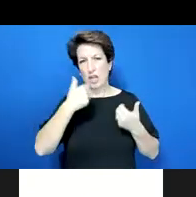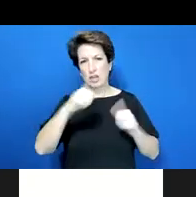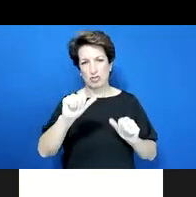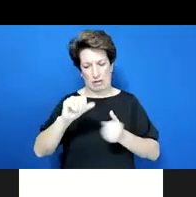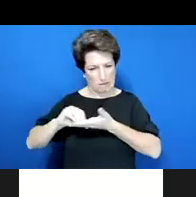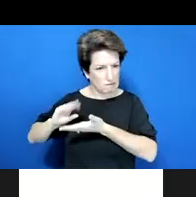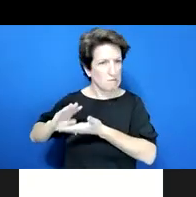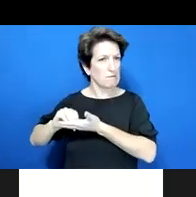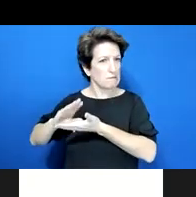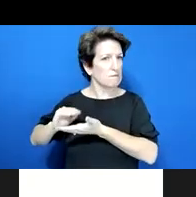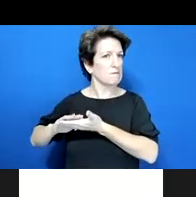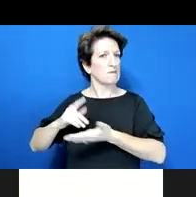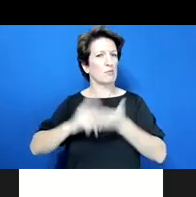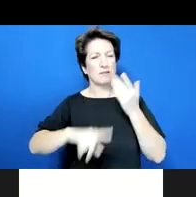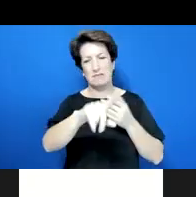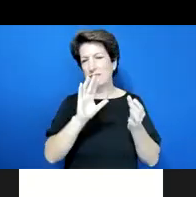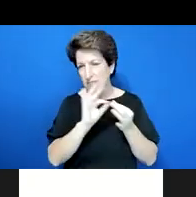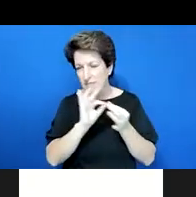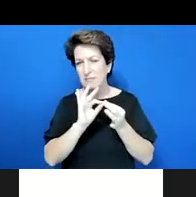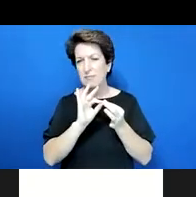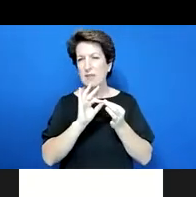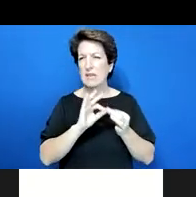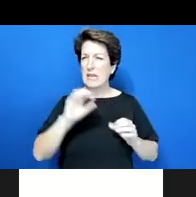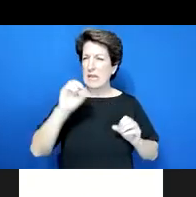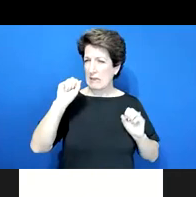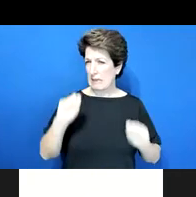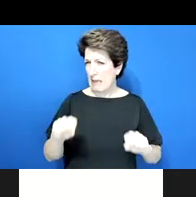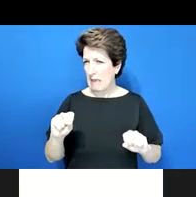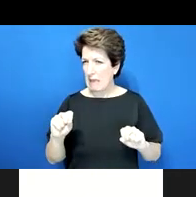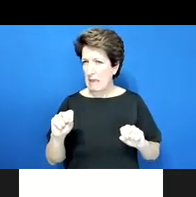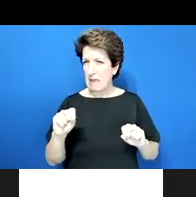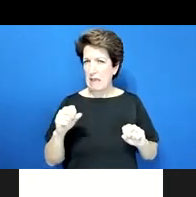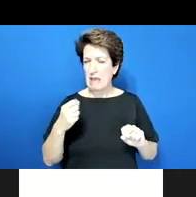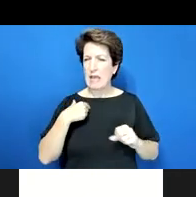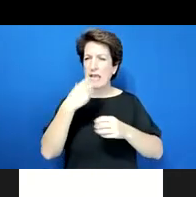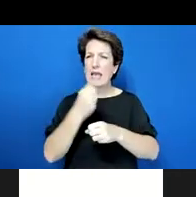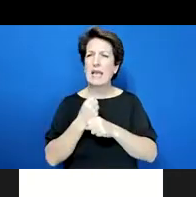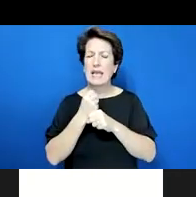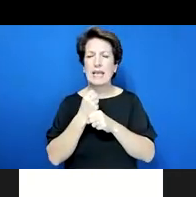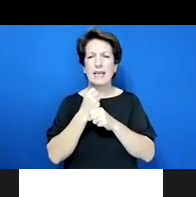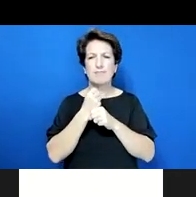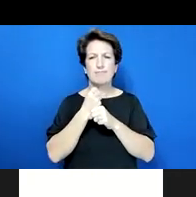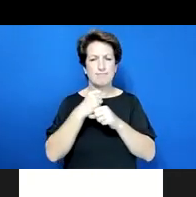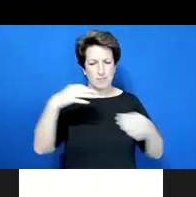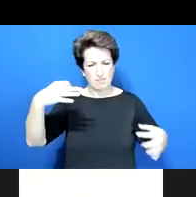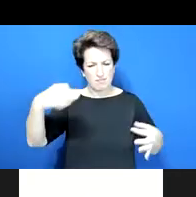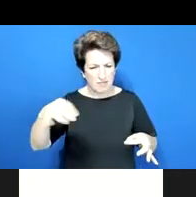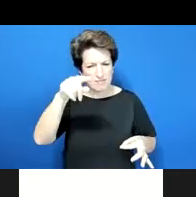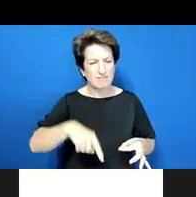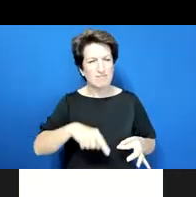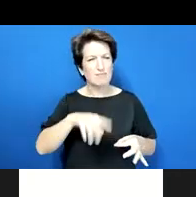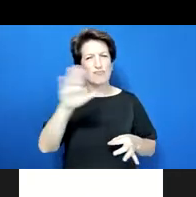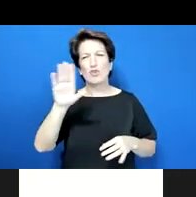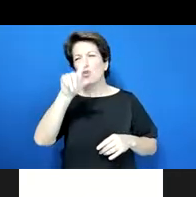as I could. I was wondering from the city, can we get an infographic or a flyer with all these frequently asked questions so we